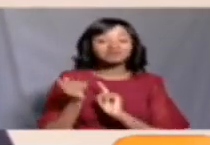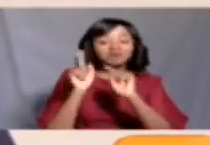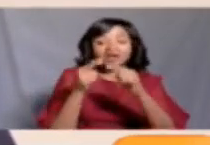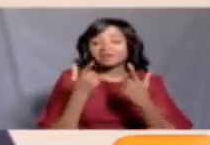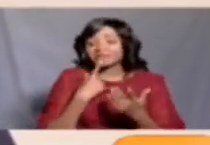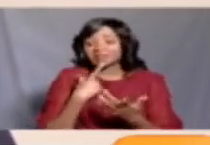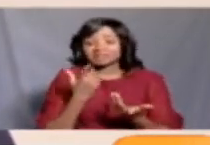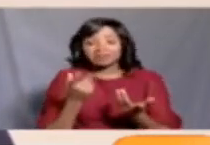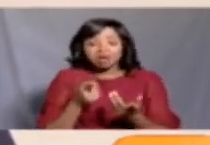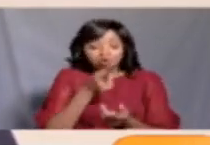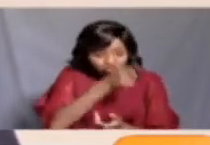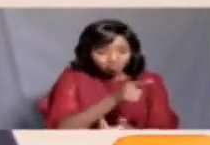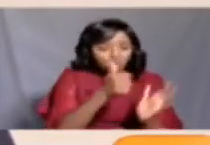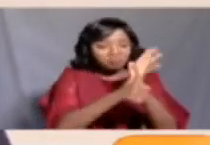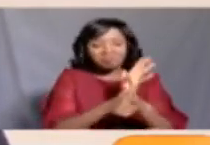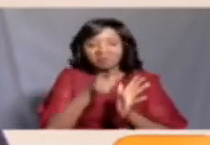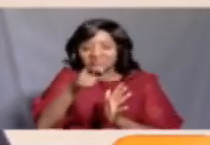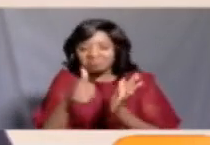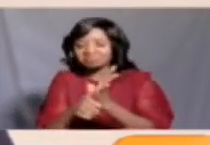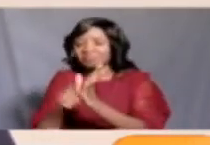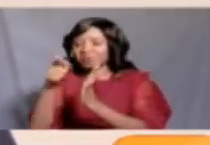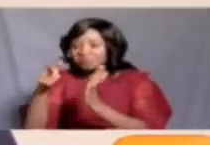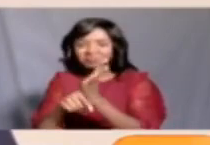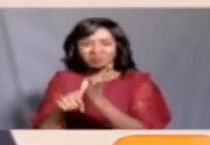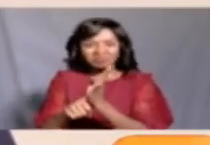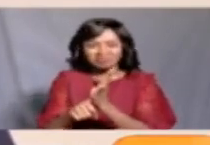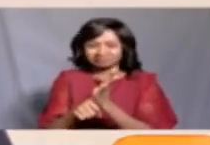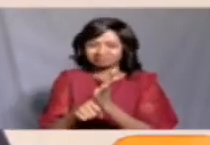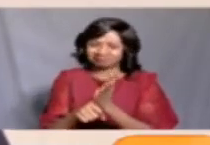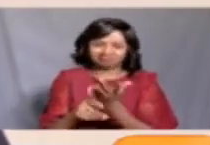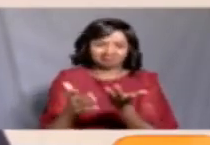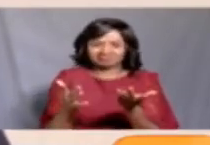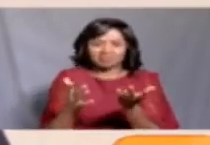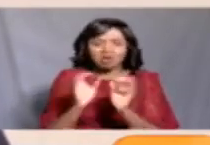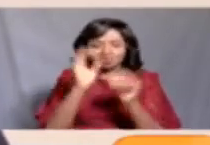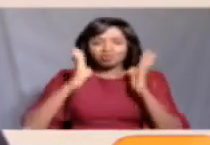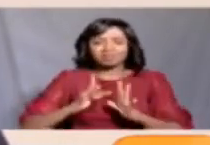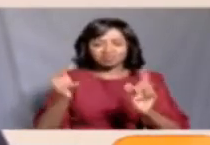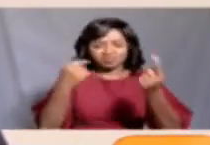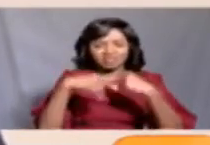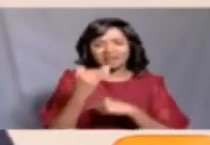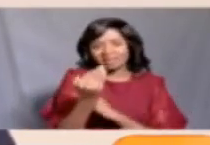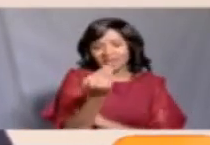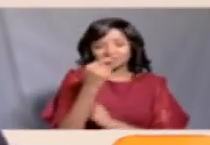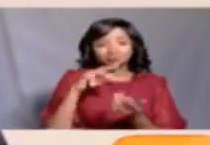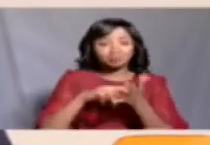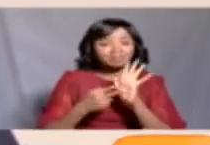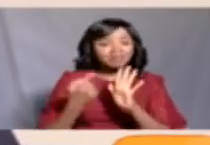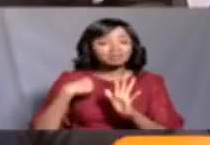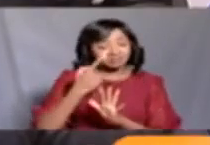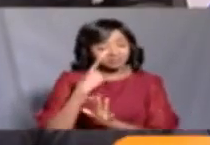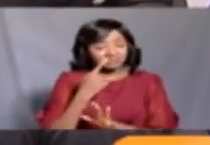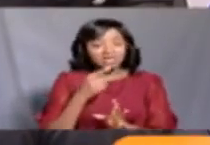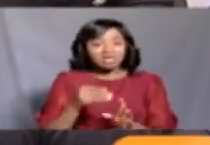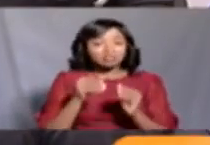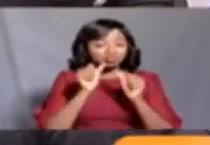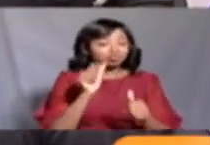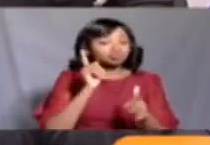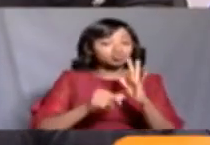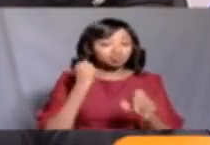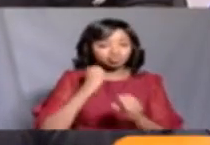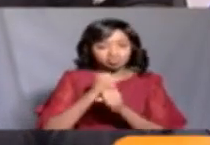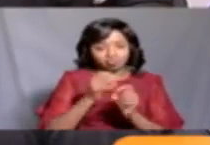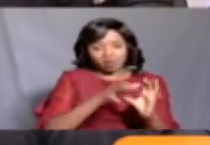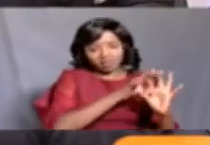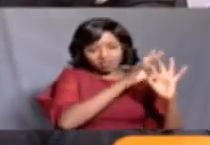said, oh, you have an issue, you have an issue, nobody's going to come to us. Right. So what we're finding as a technique is to work together in collaboration.